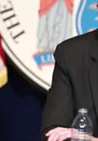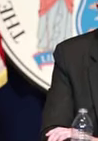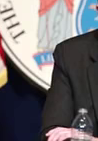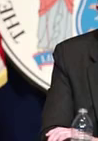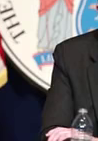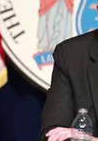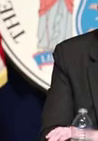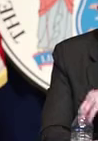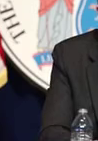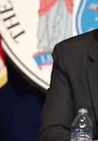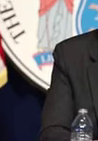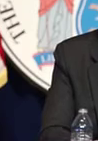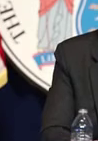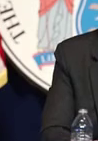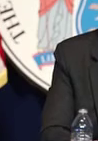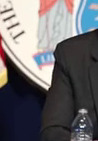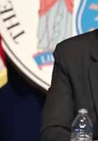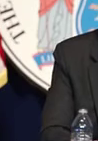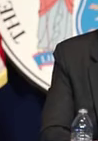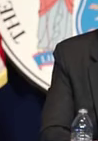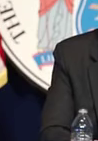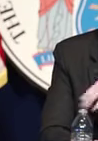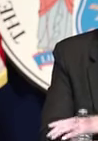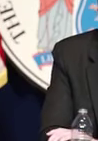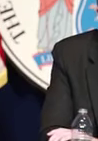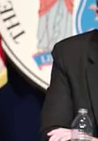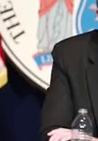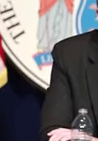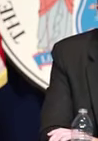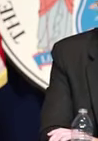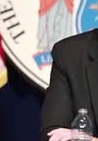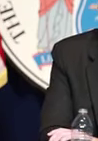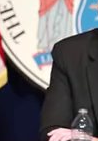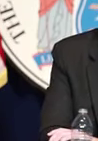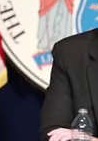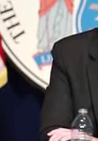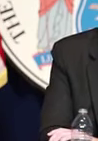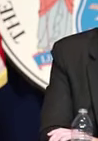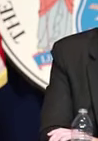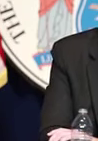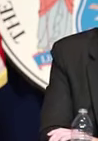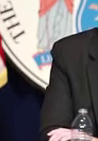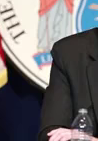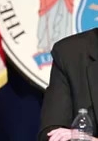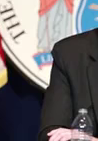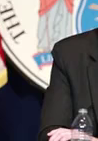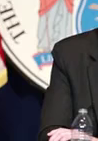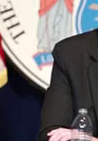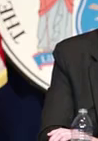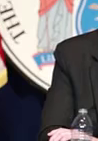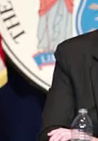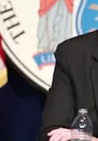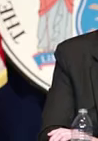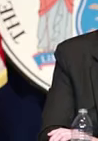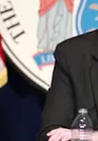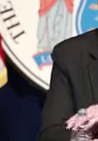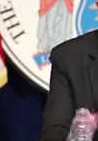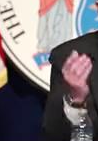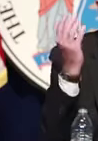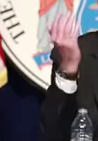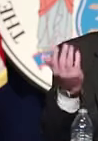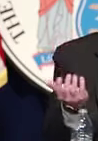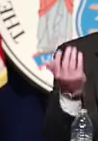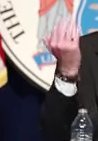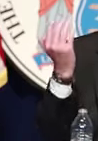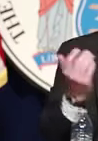a lot of bills, as Paramel alluded to at the end of the week, that underpin the executive actions that we've already taken. Somebody asked me